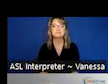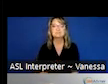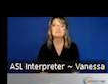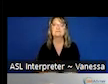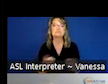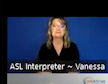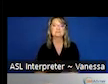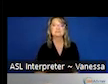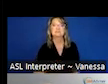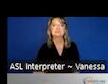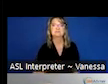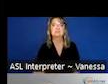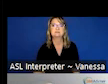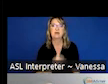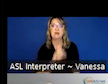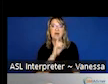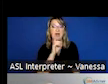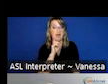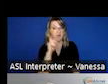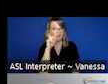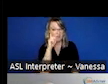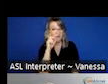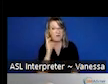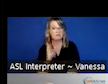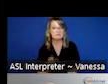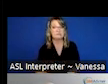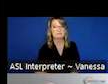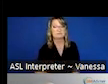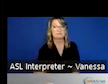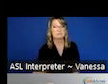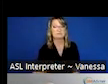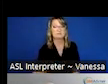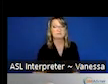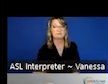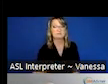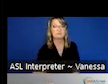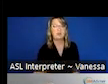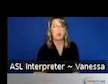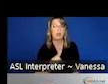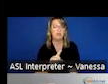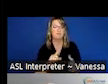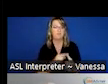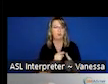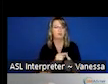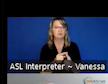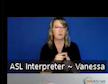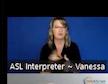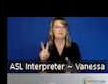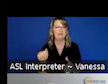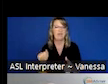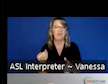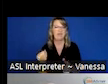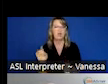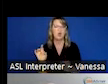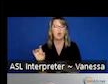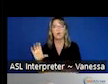See, I actually thought Mhm. the first was the Veterans Crisis Line. I hear you.